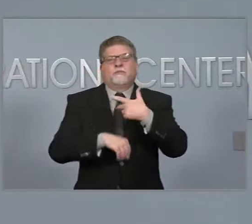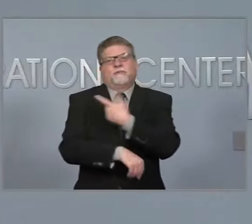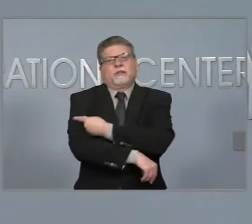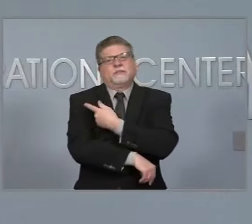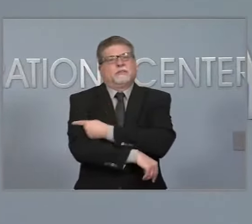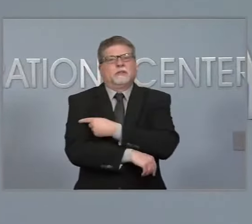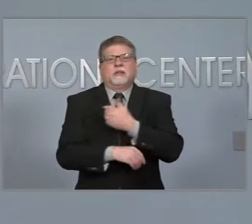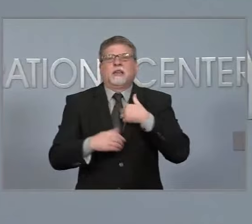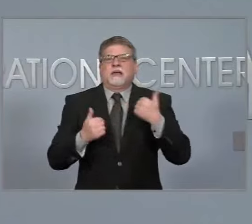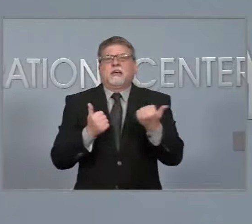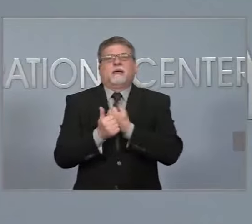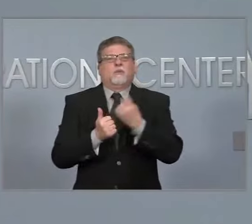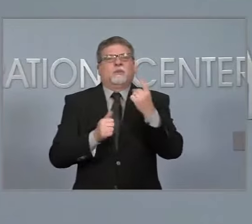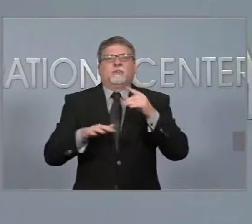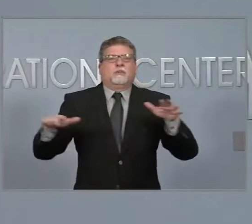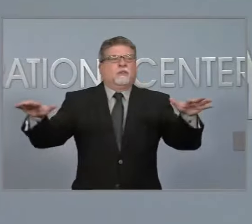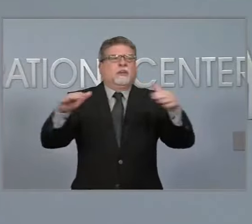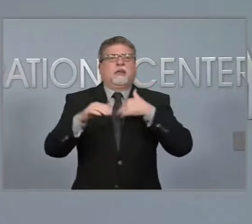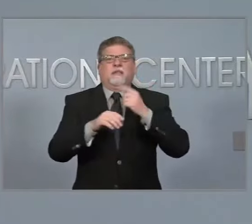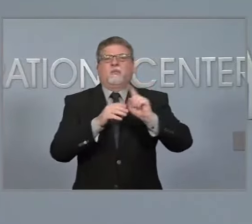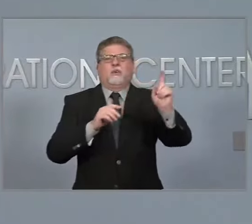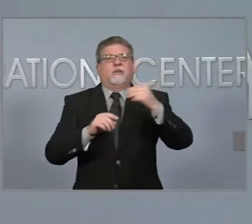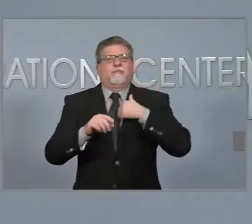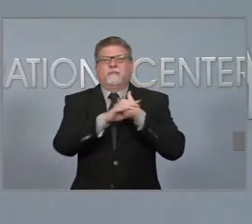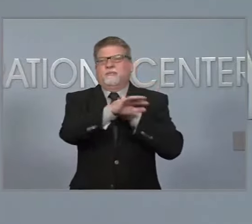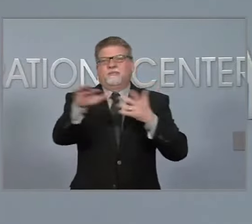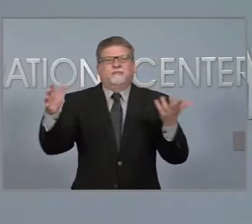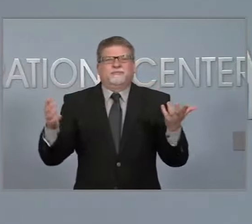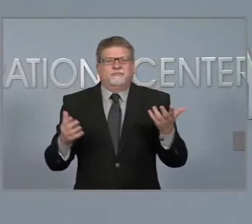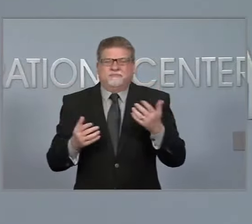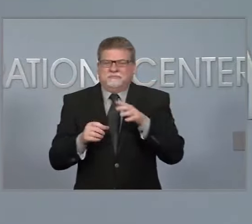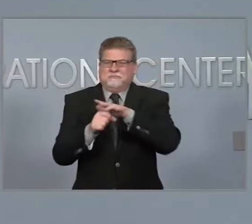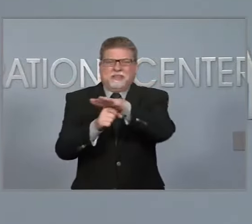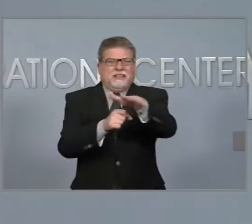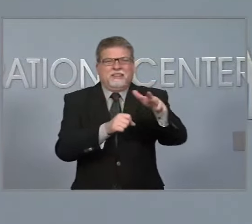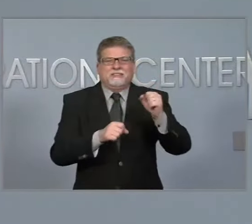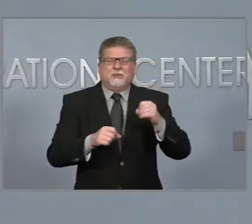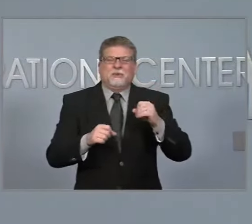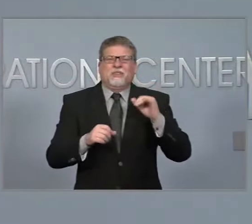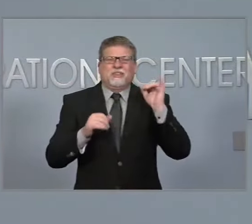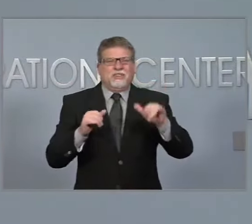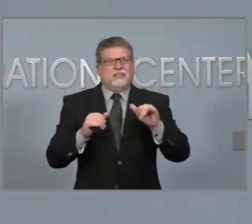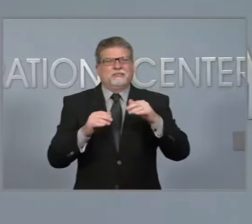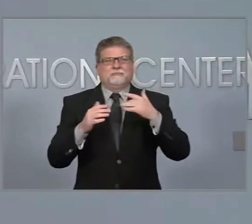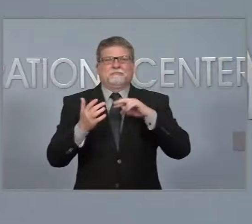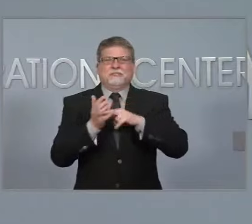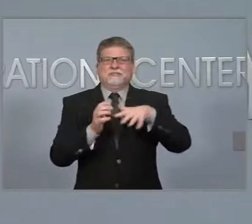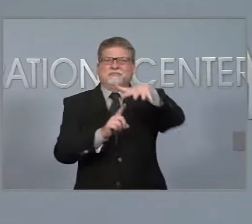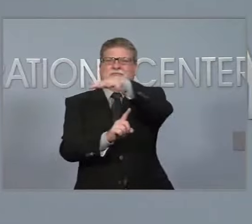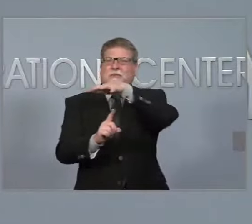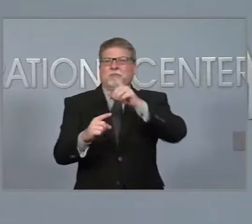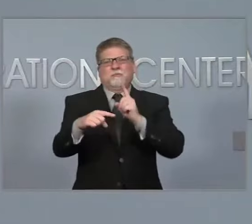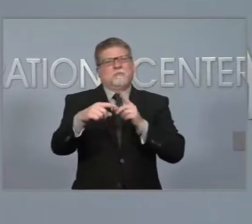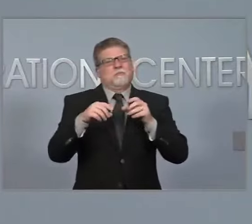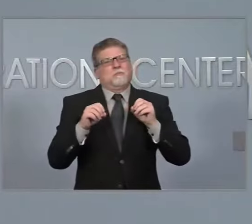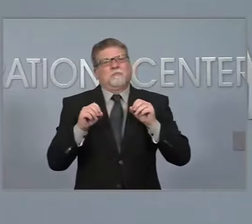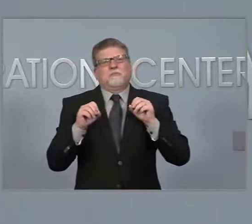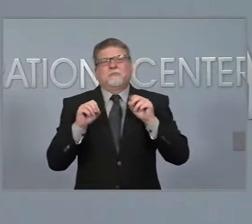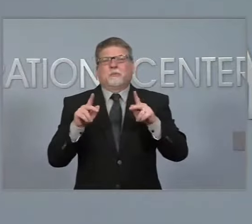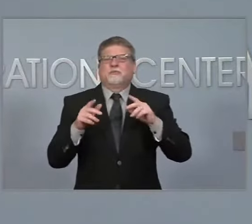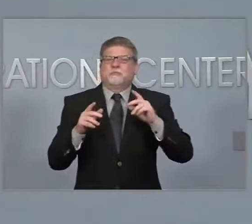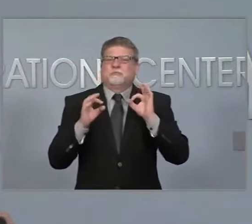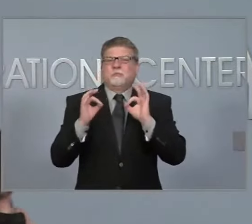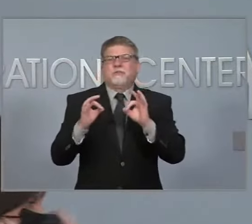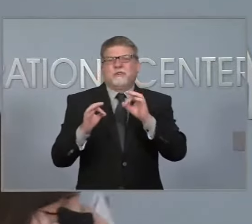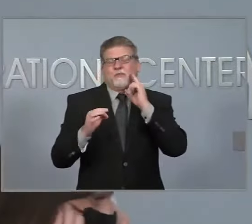seeing more and more, especially around our treatments, accessibility. And so those are all trends that are moving in the right direction for us to make this change. If you